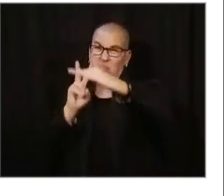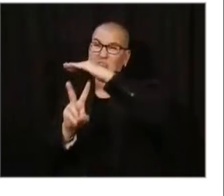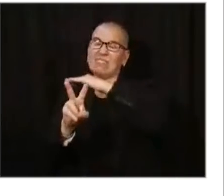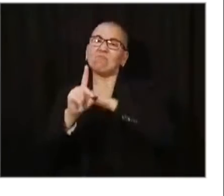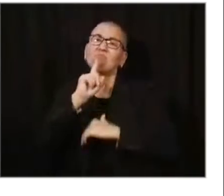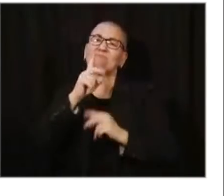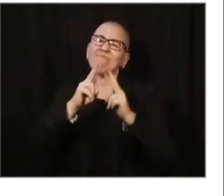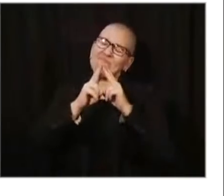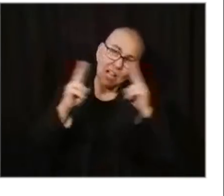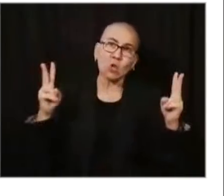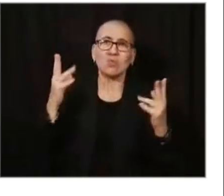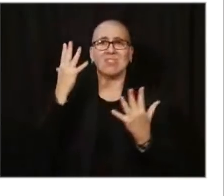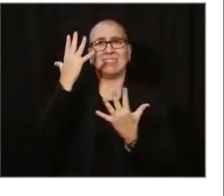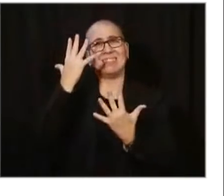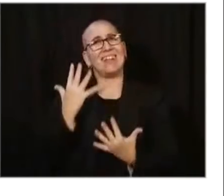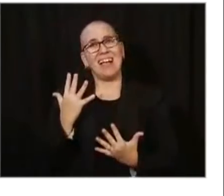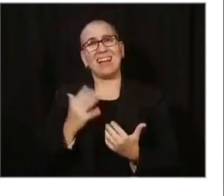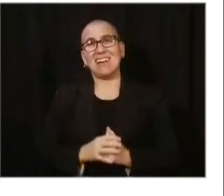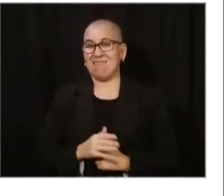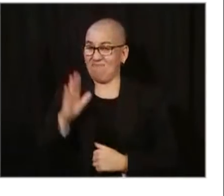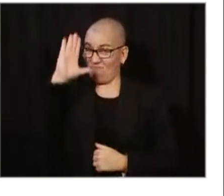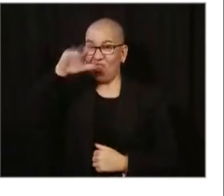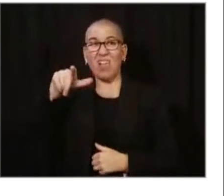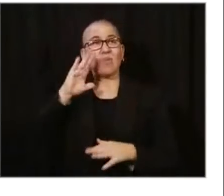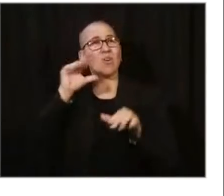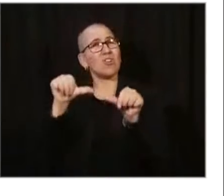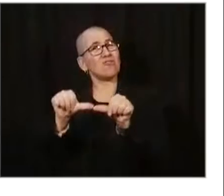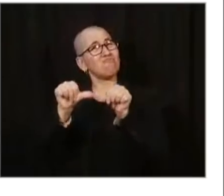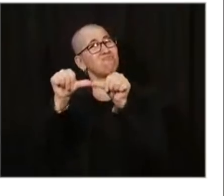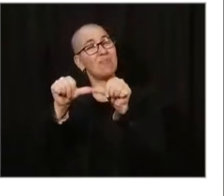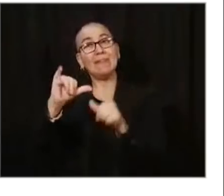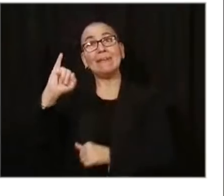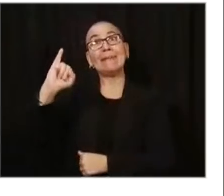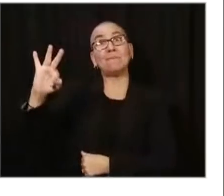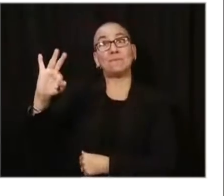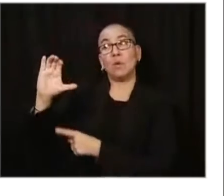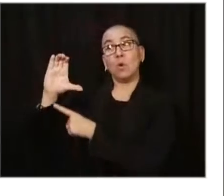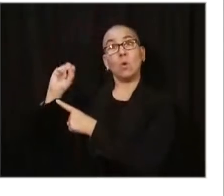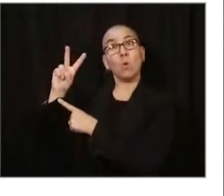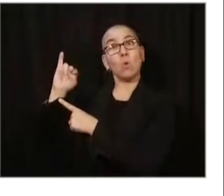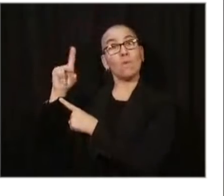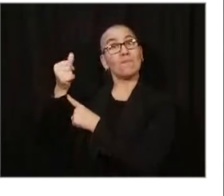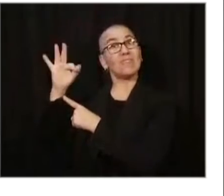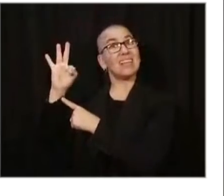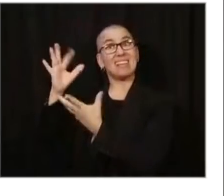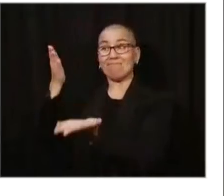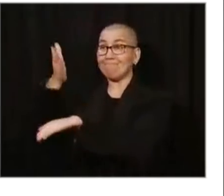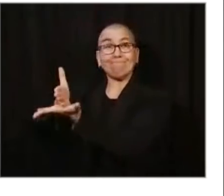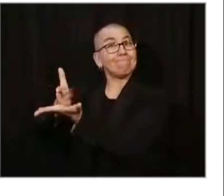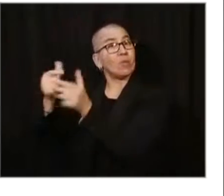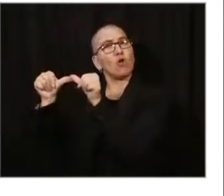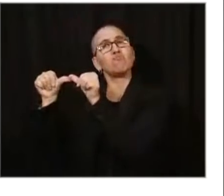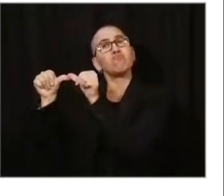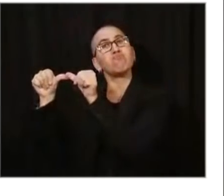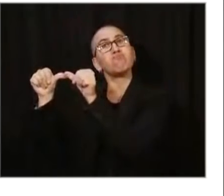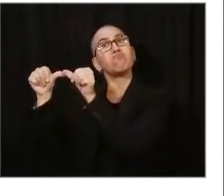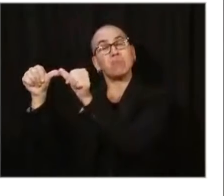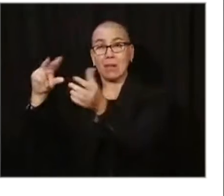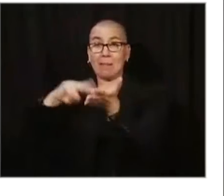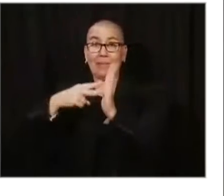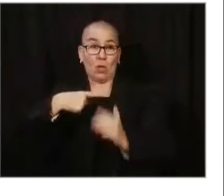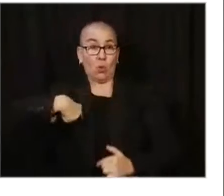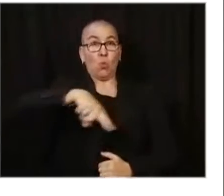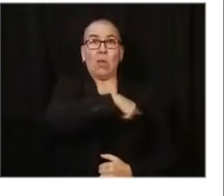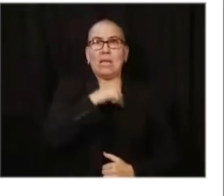predictable outcome if the spread of COVID is not contained. If unmitigated community spread, if we are not testing